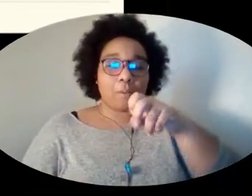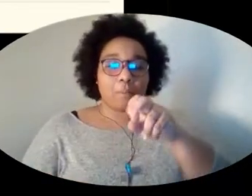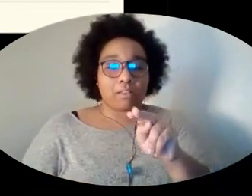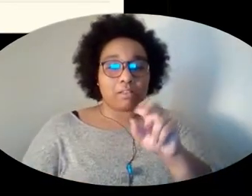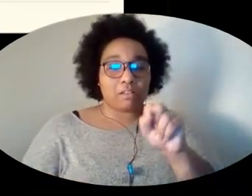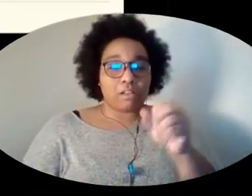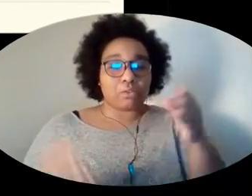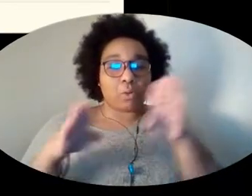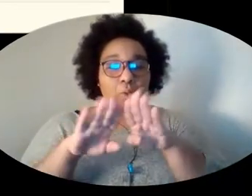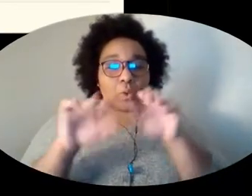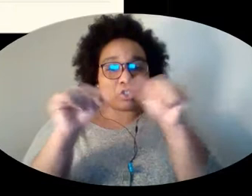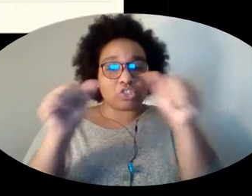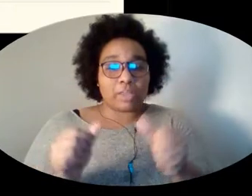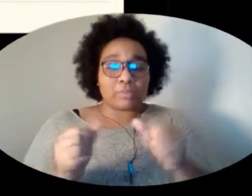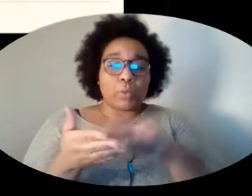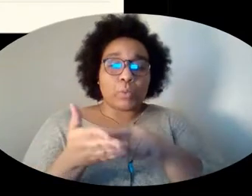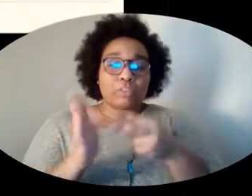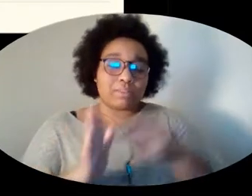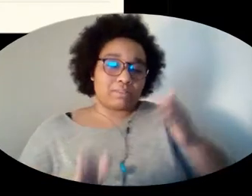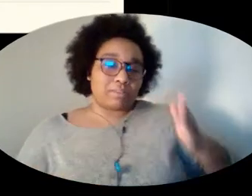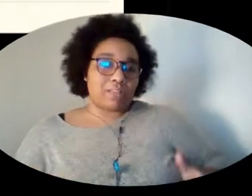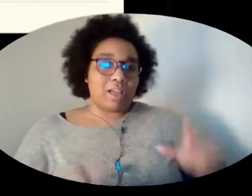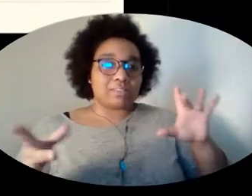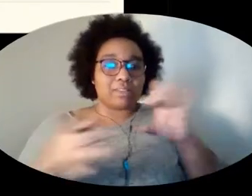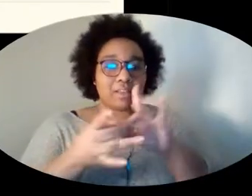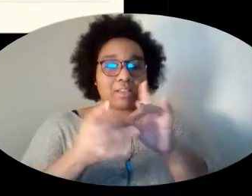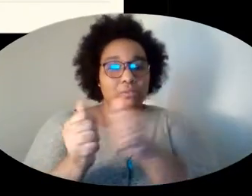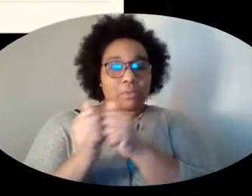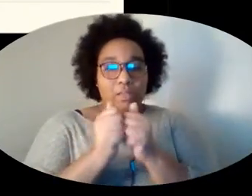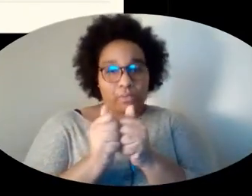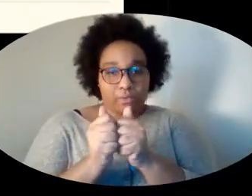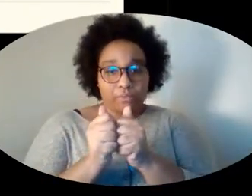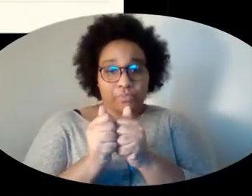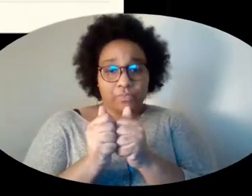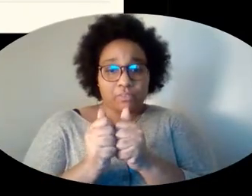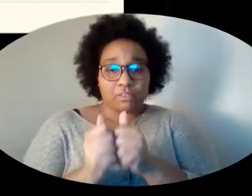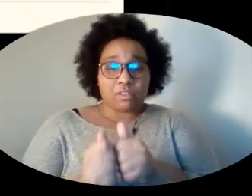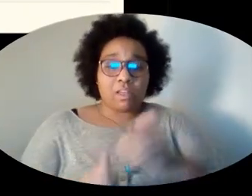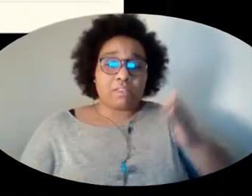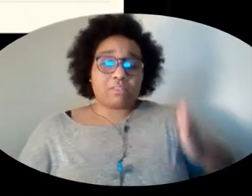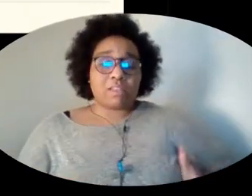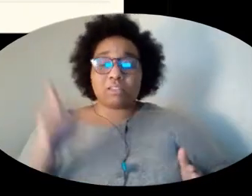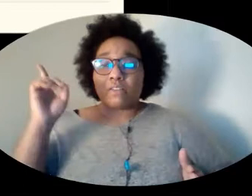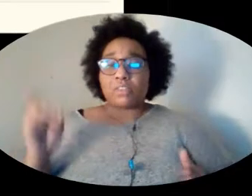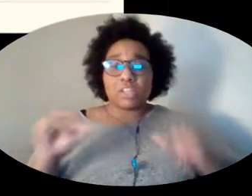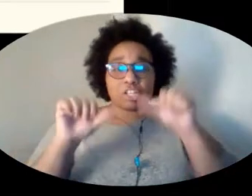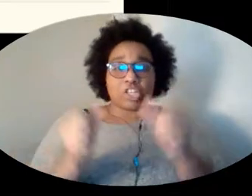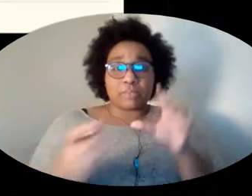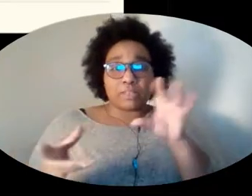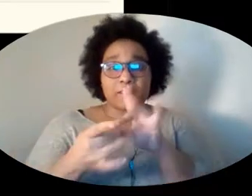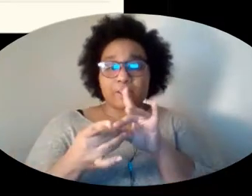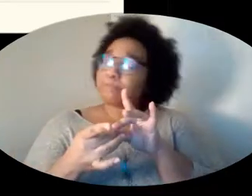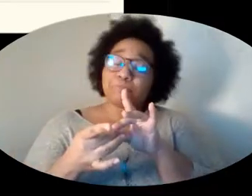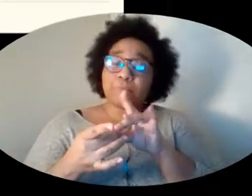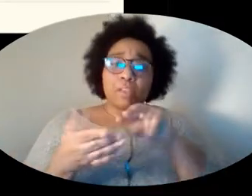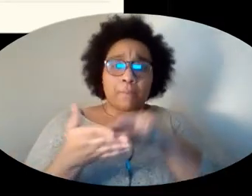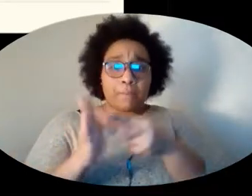closed shapes which means the sides connect together the sides of these shapes do not